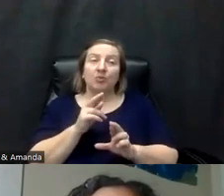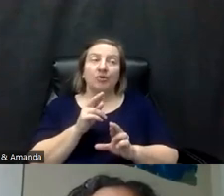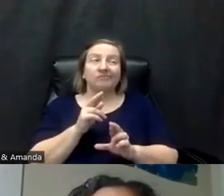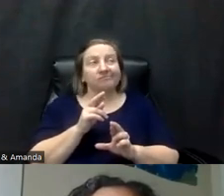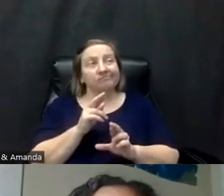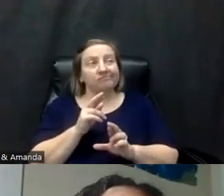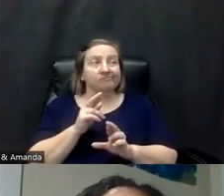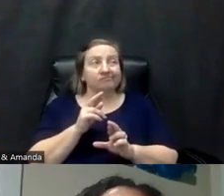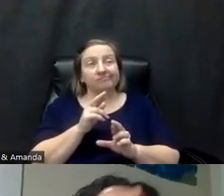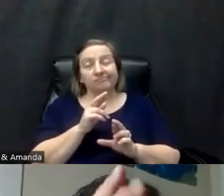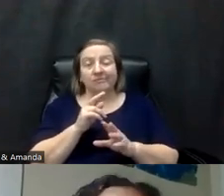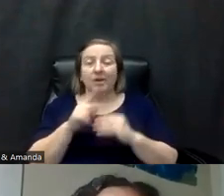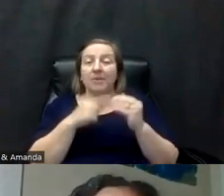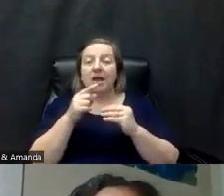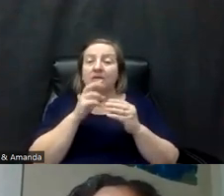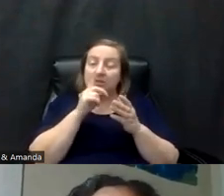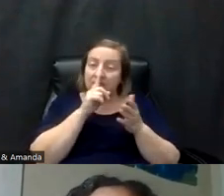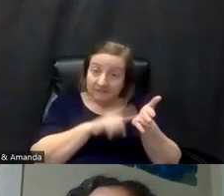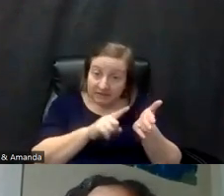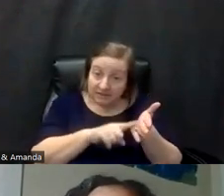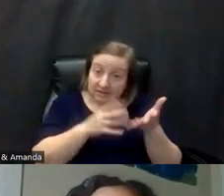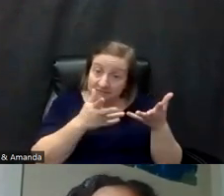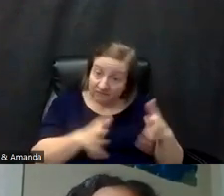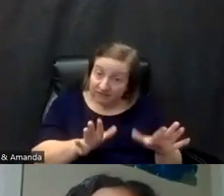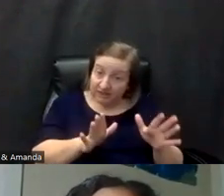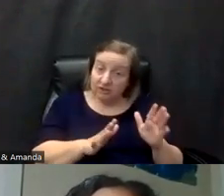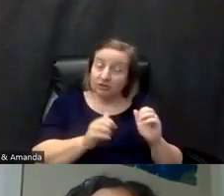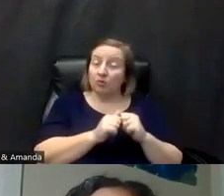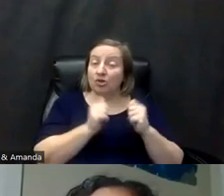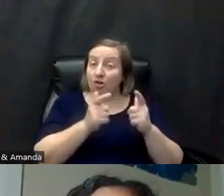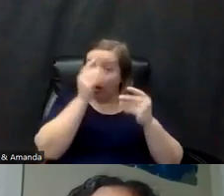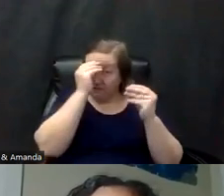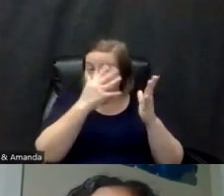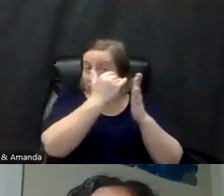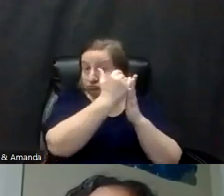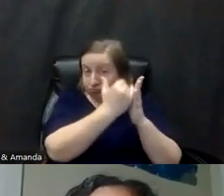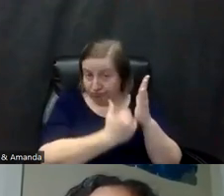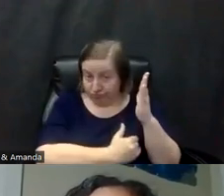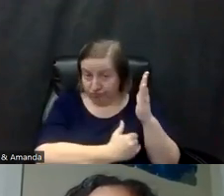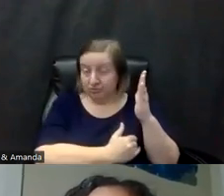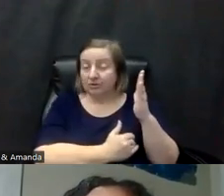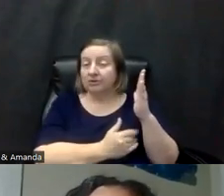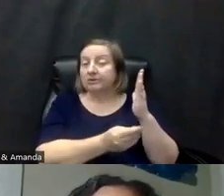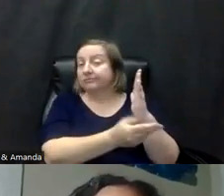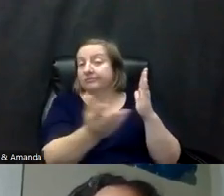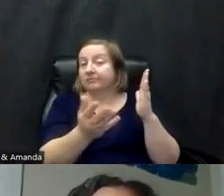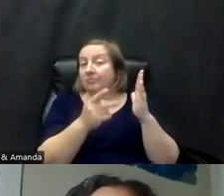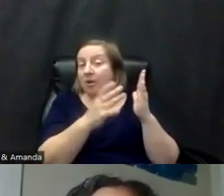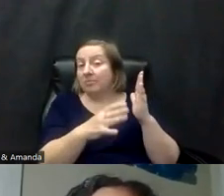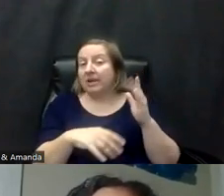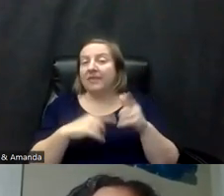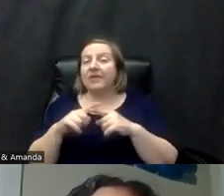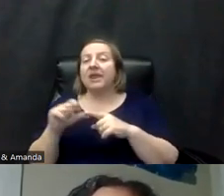of investigations that have been completed that will have all of the information to the public, and then there's a